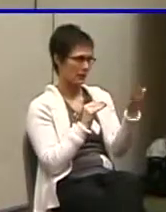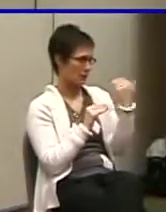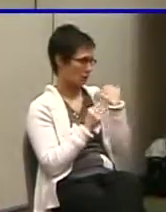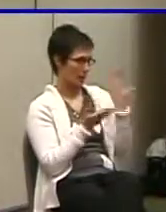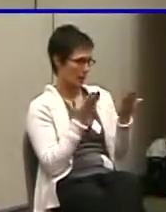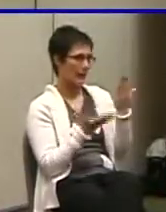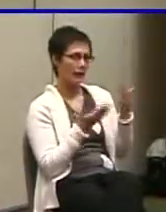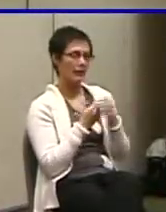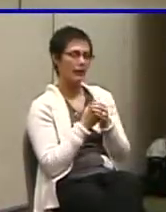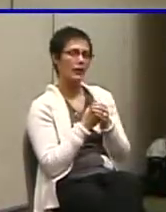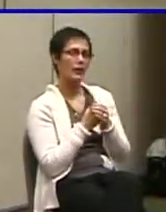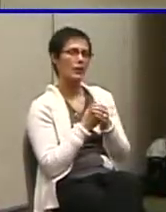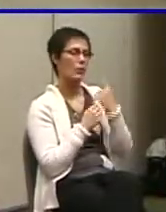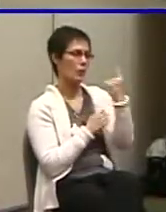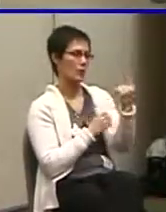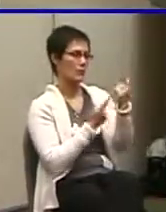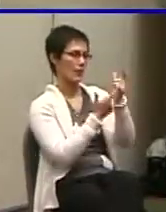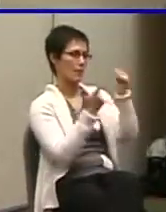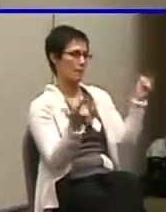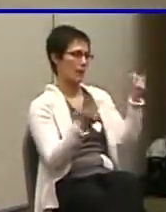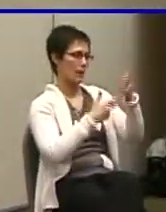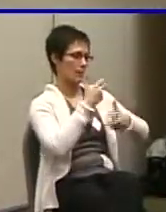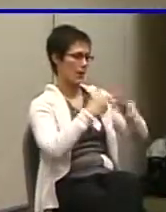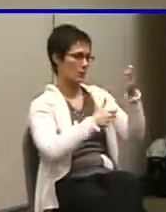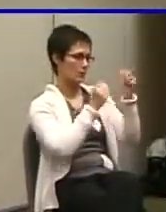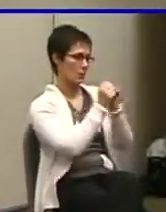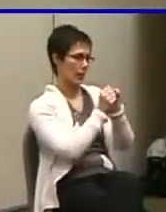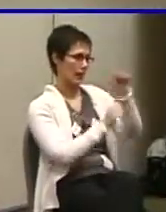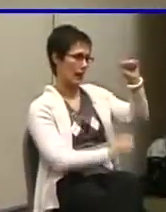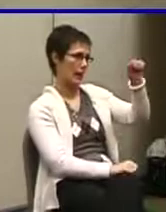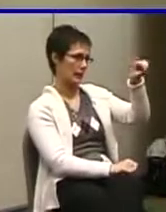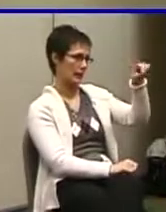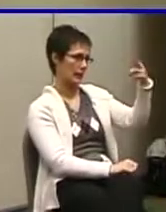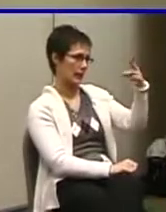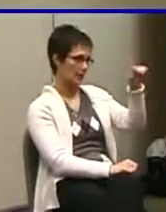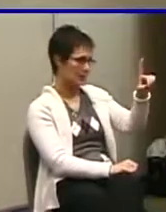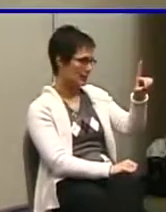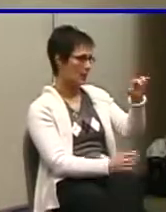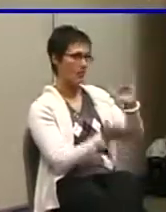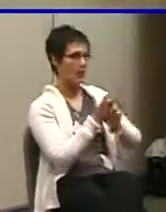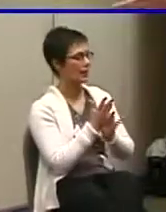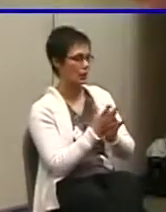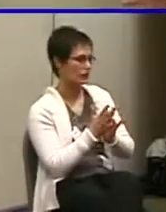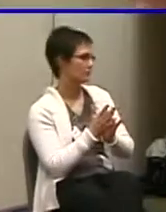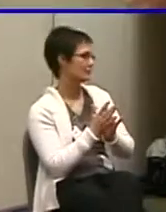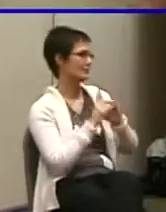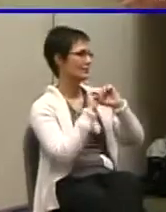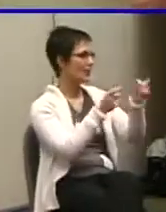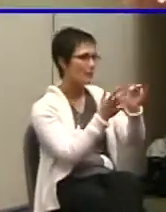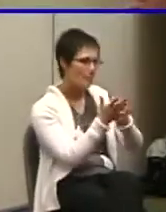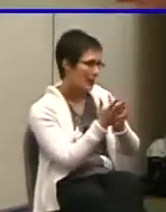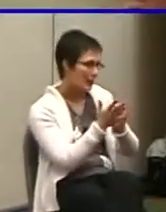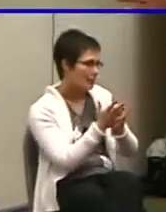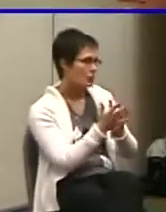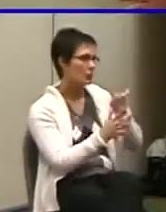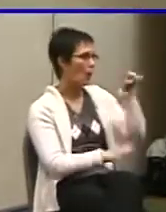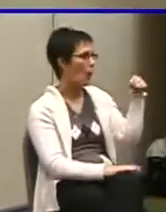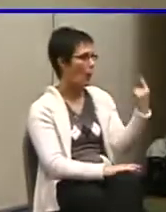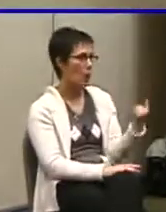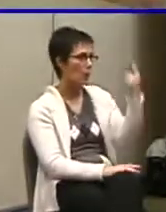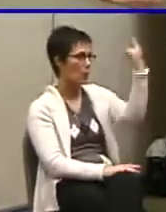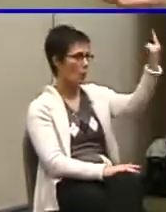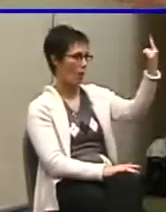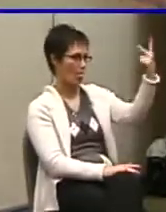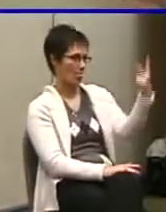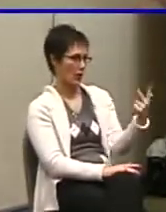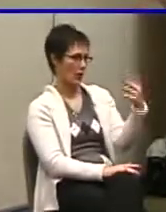one of the big problems with ADHD is that we go medication. You put the kid on medication. Only about 1/3 of kids with ADHD